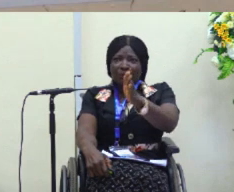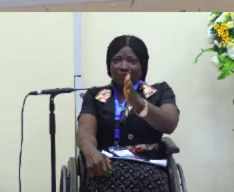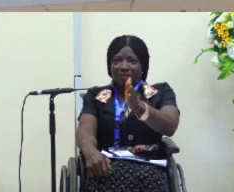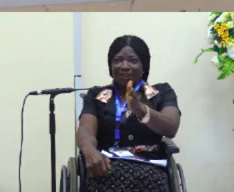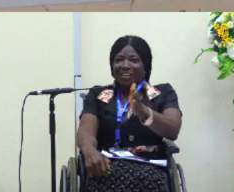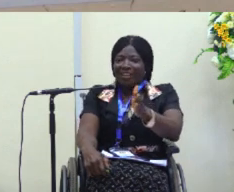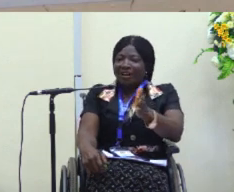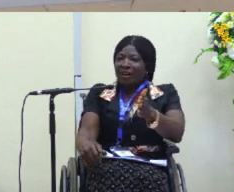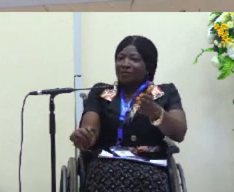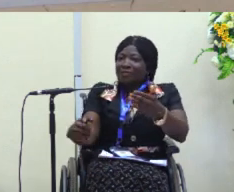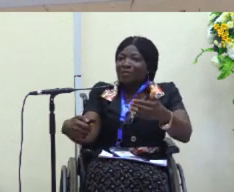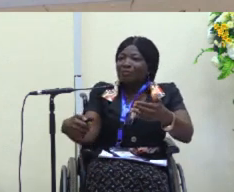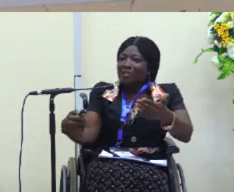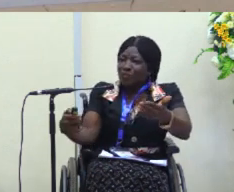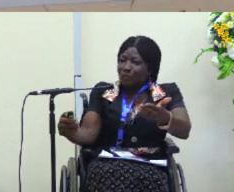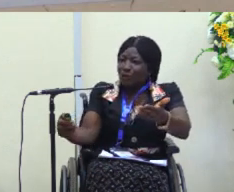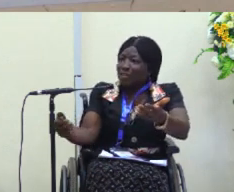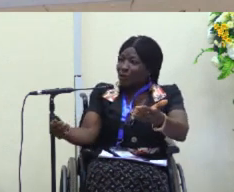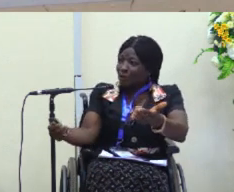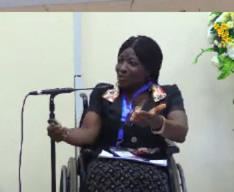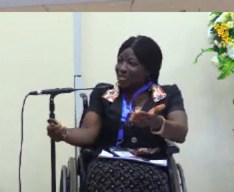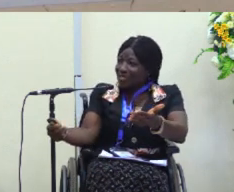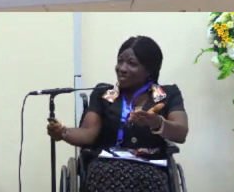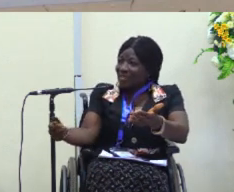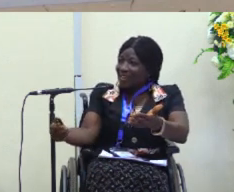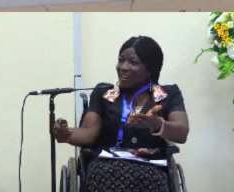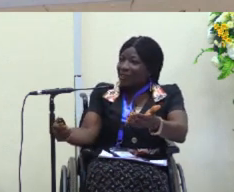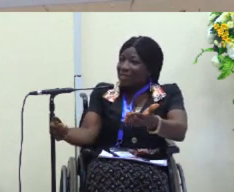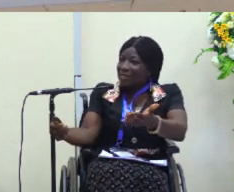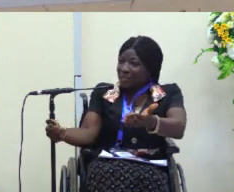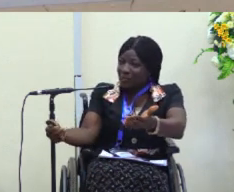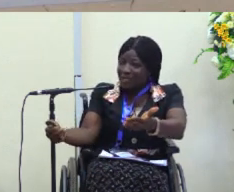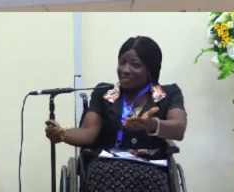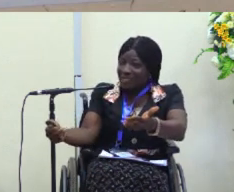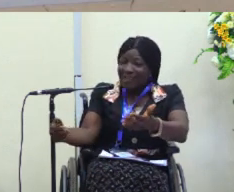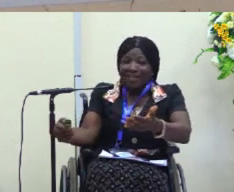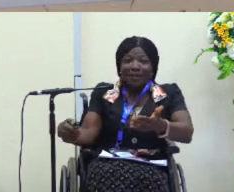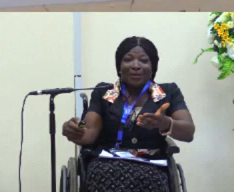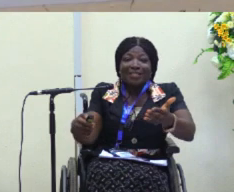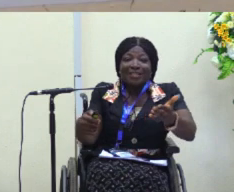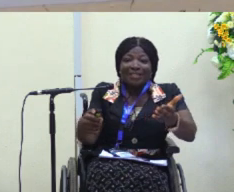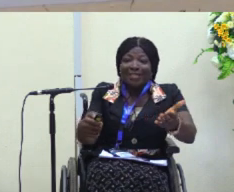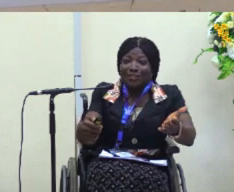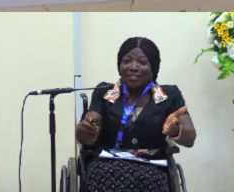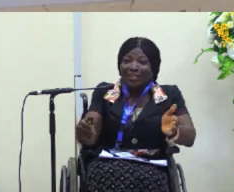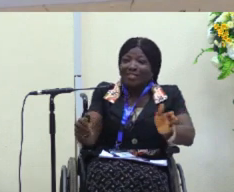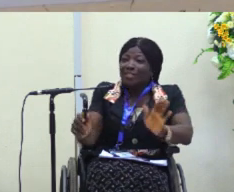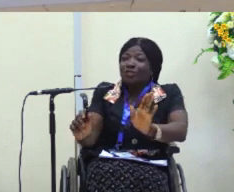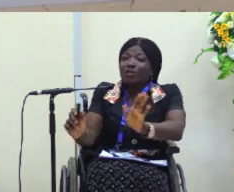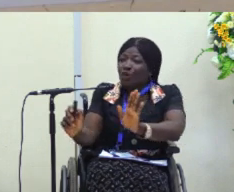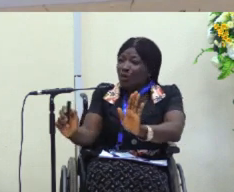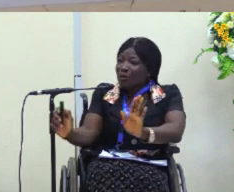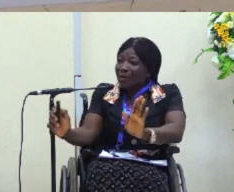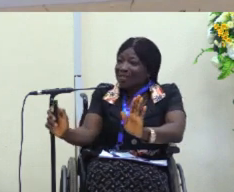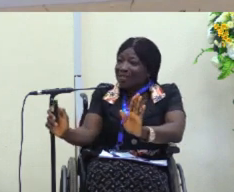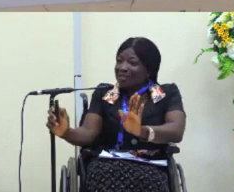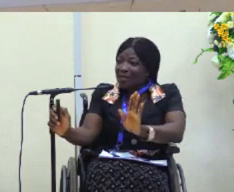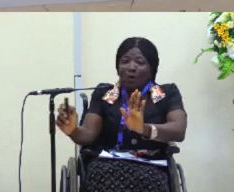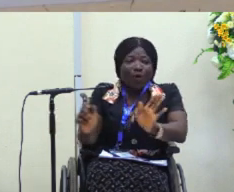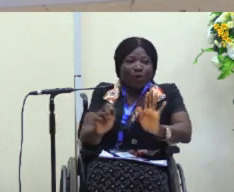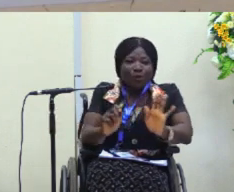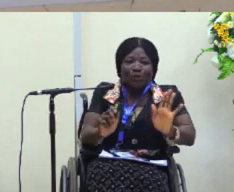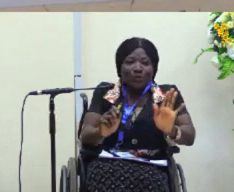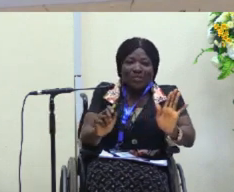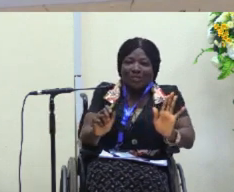a poster of somebody you know in your community having a disability, and the person is telling you that, don't call me by this